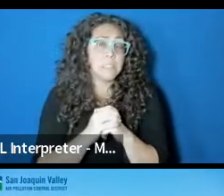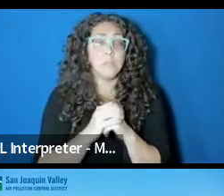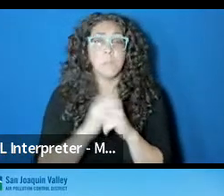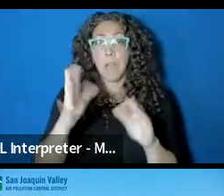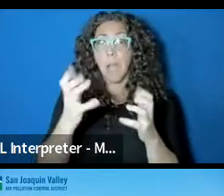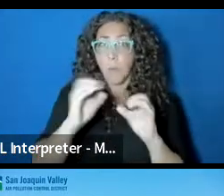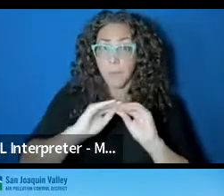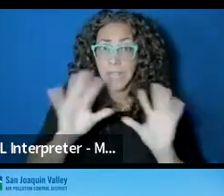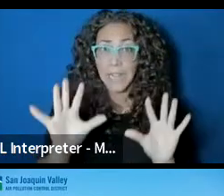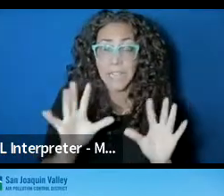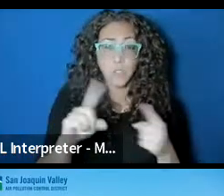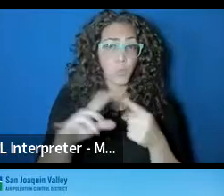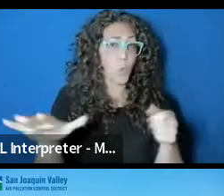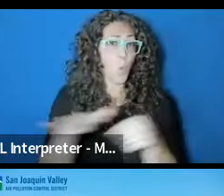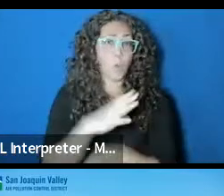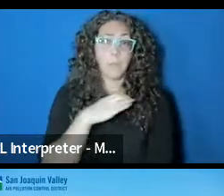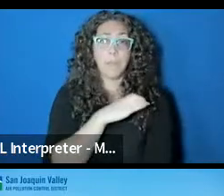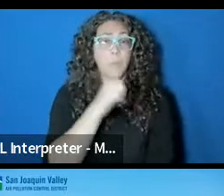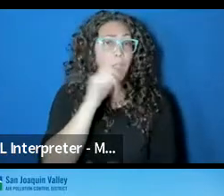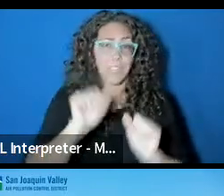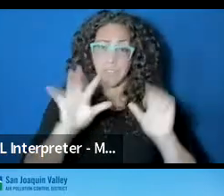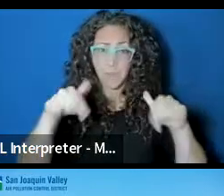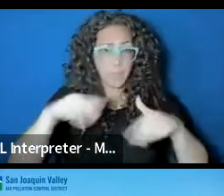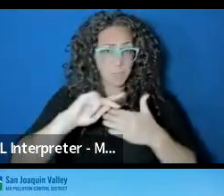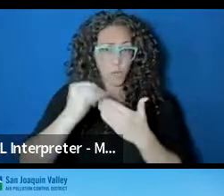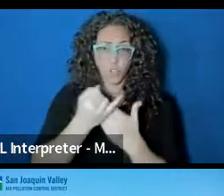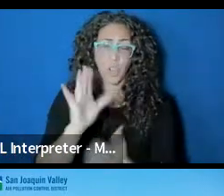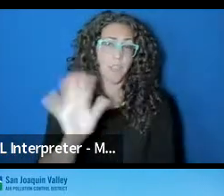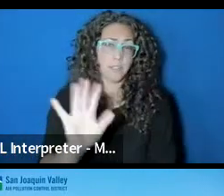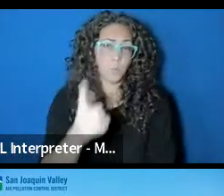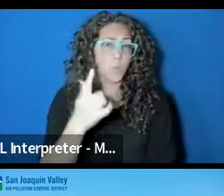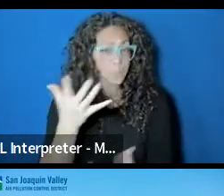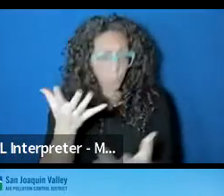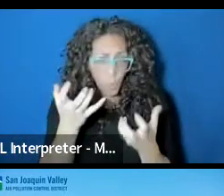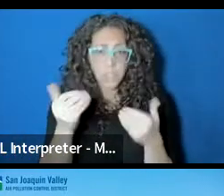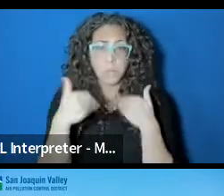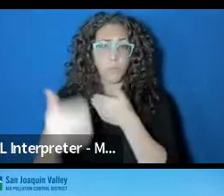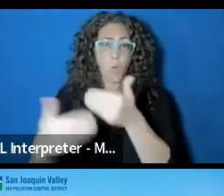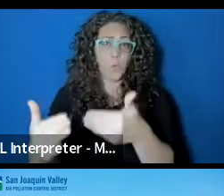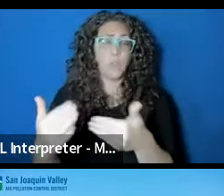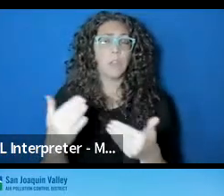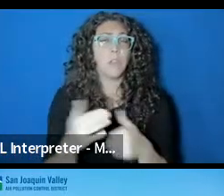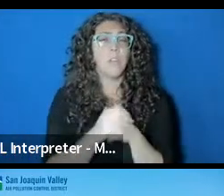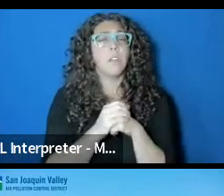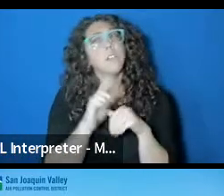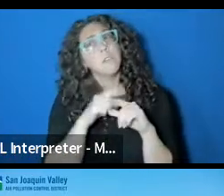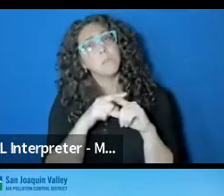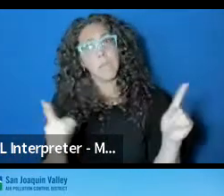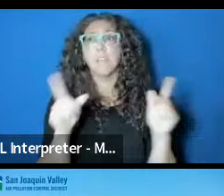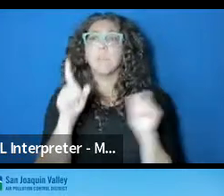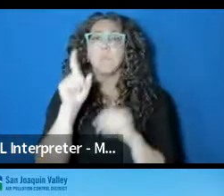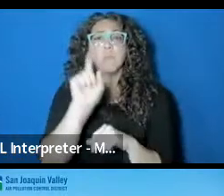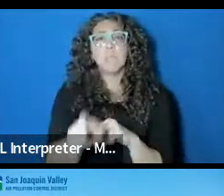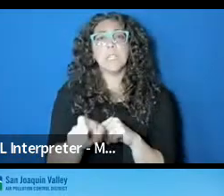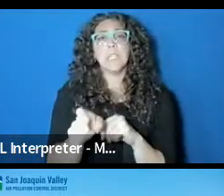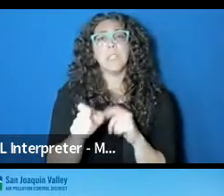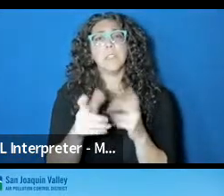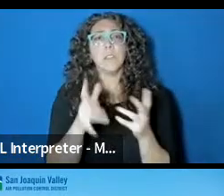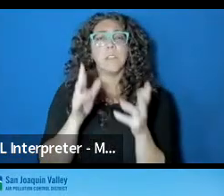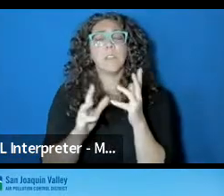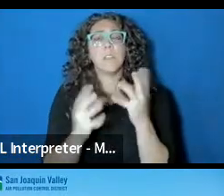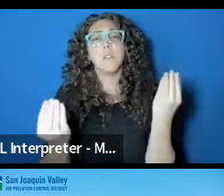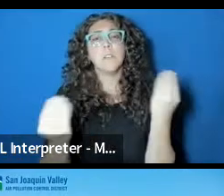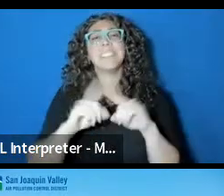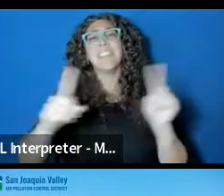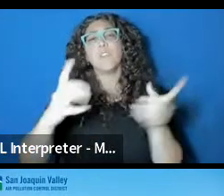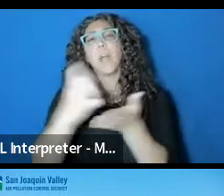clear to the whole committee, we haven't given up on these projects. We still want to move forward with them, but just kind of seeking leveraging other opportunities